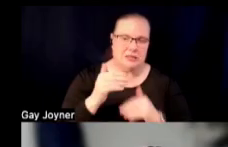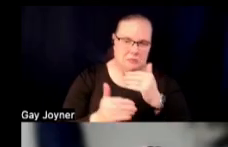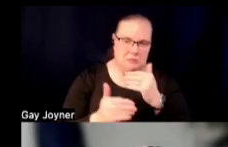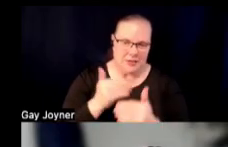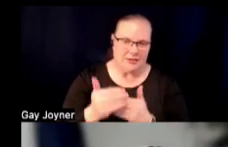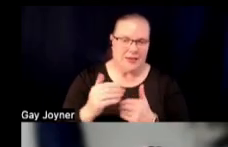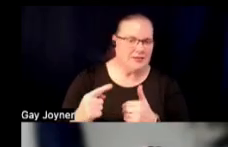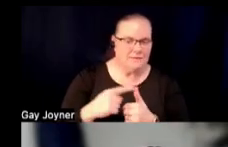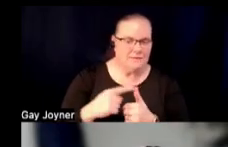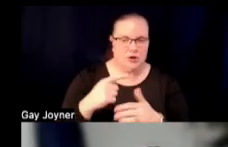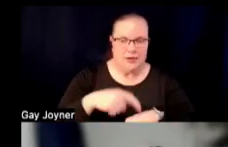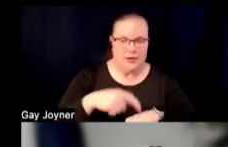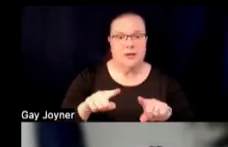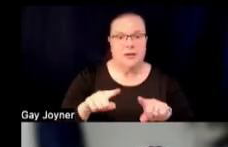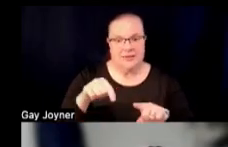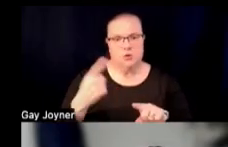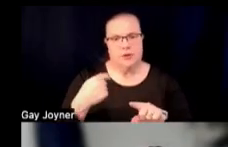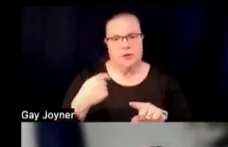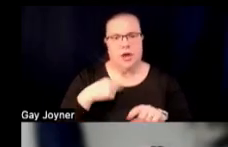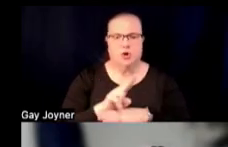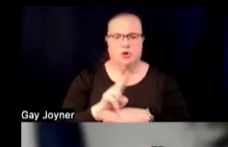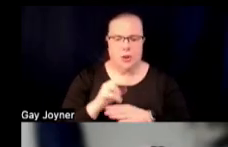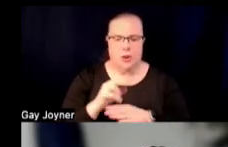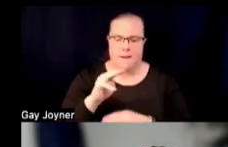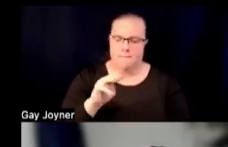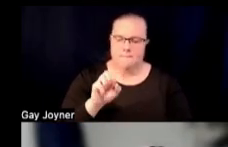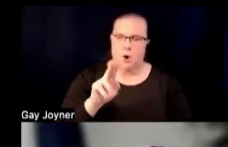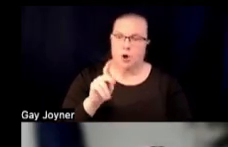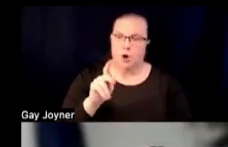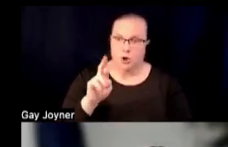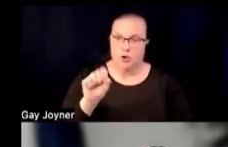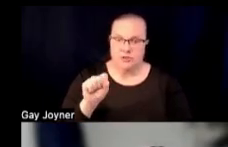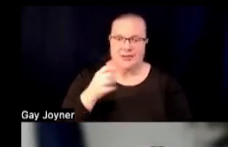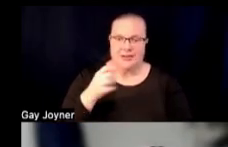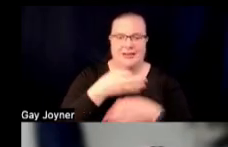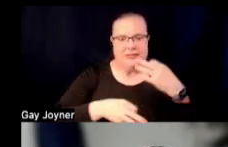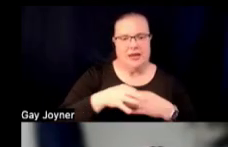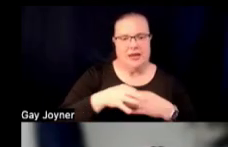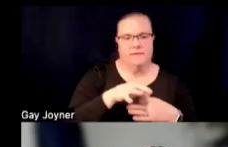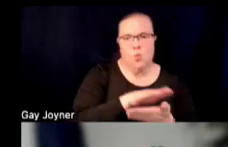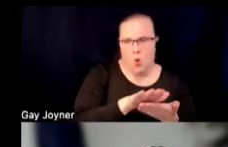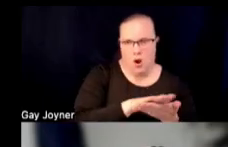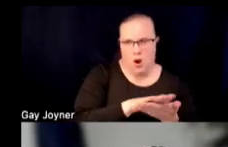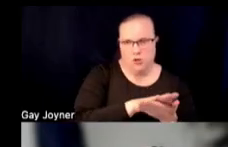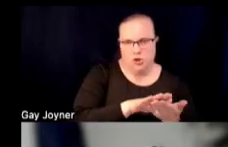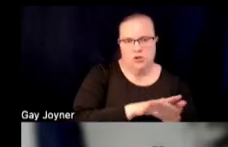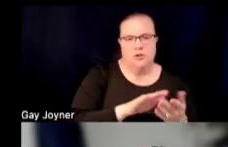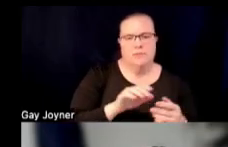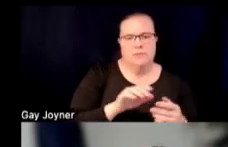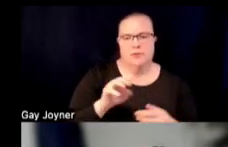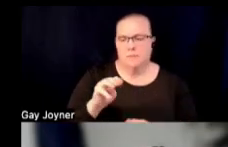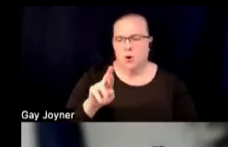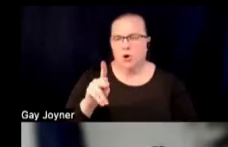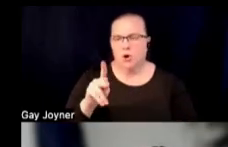first time. But this time I did use markers as a ground instead of wash because I was experimenting. I found out that the markers show up a lot